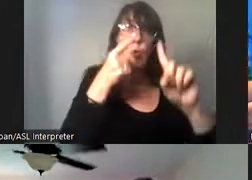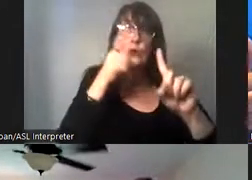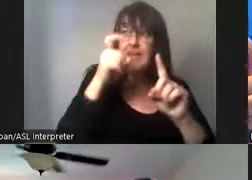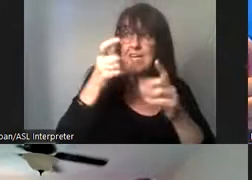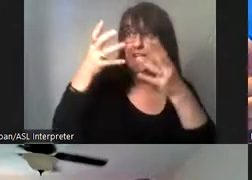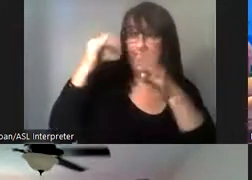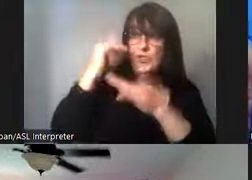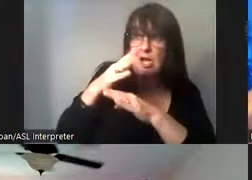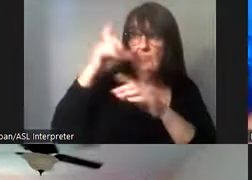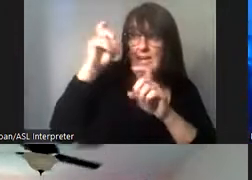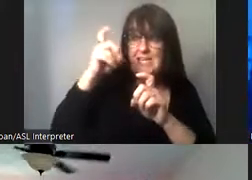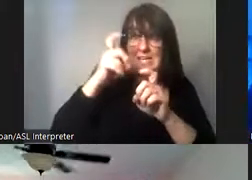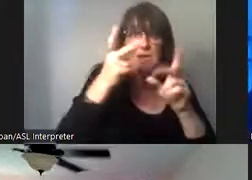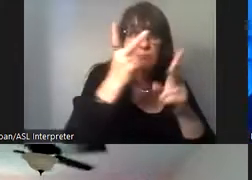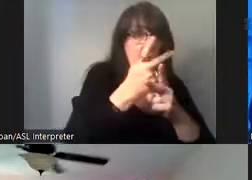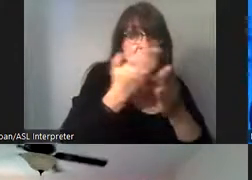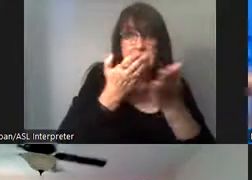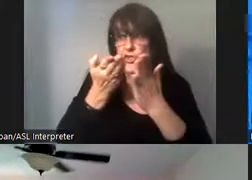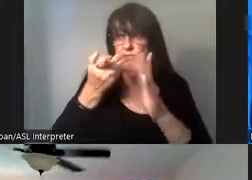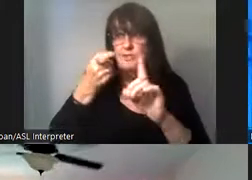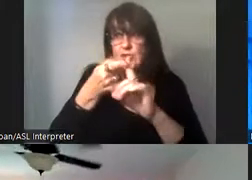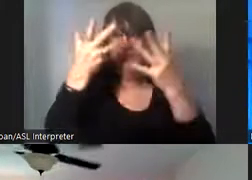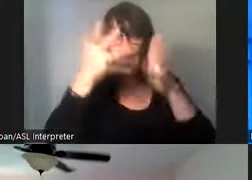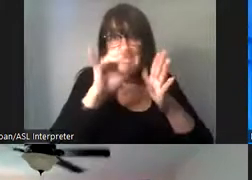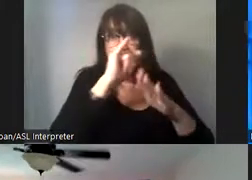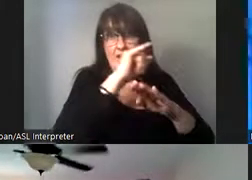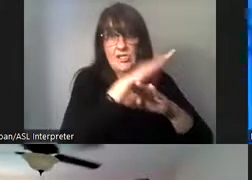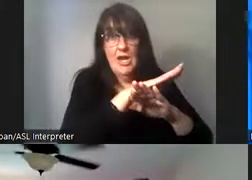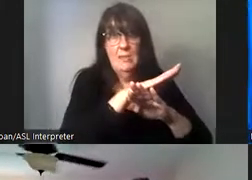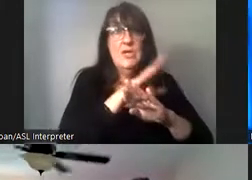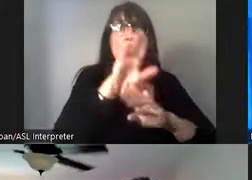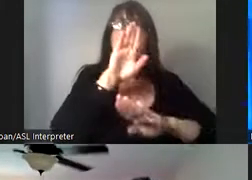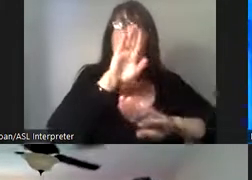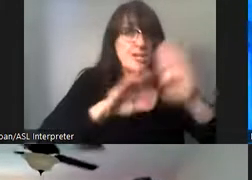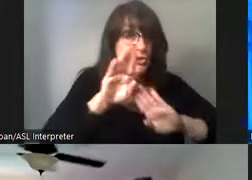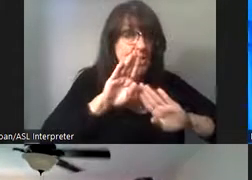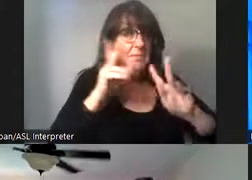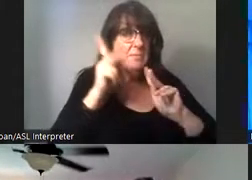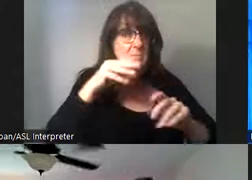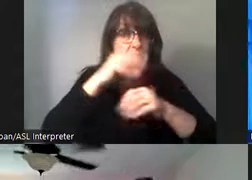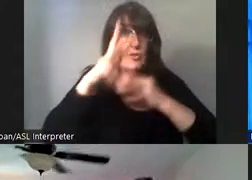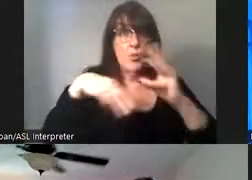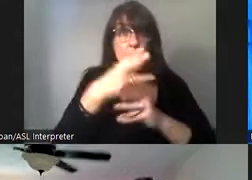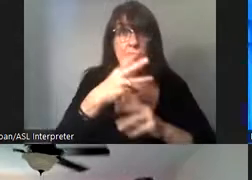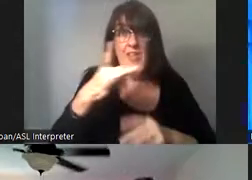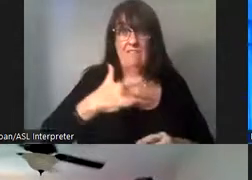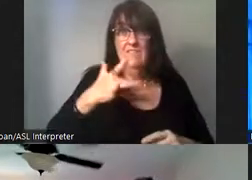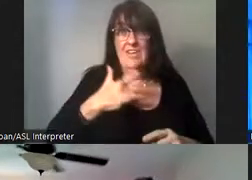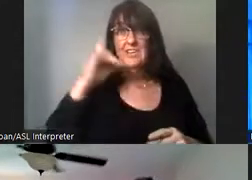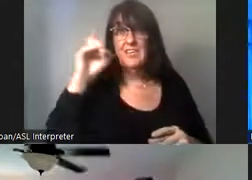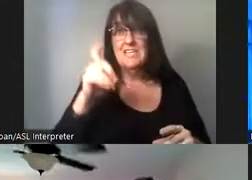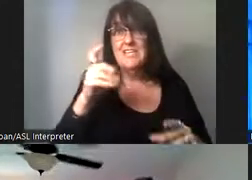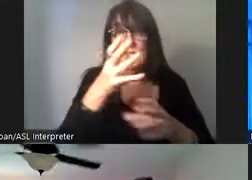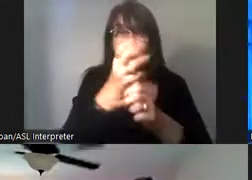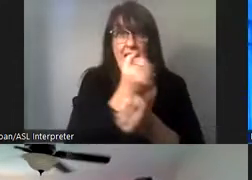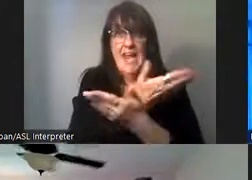they need products and services to do that job. And then the thing that frustrates is everybody in the world is that they feel like they need to get